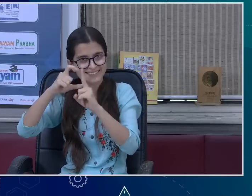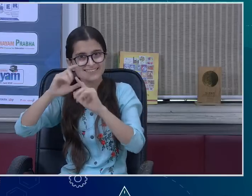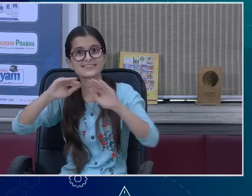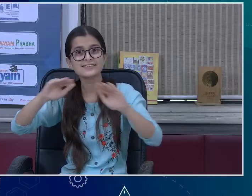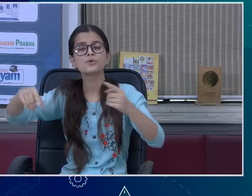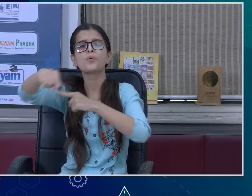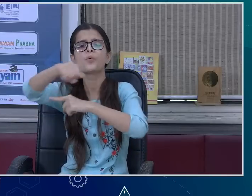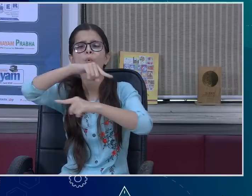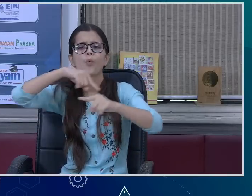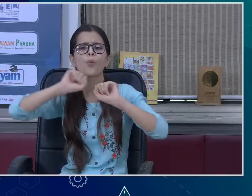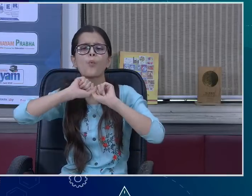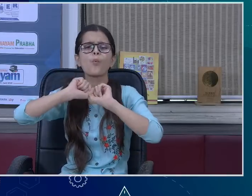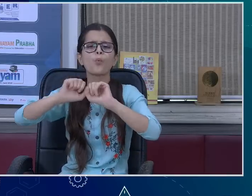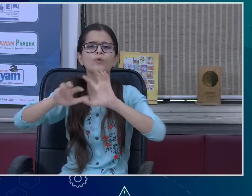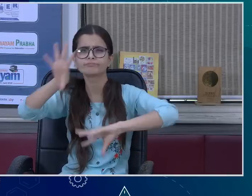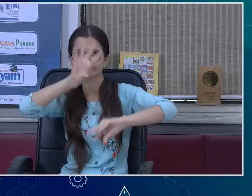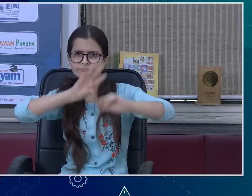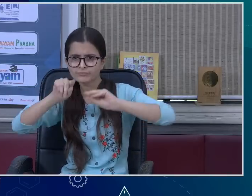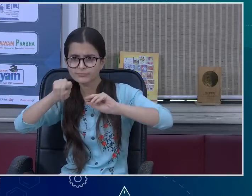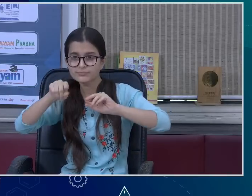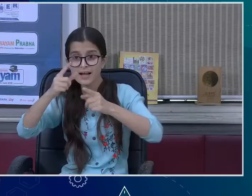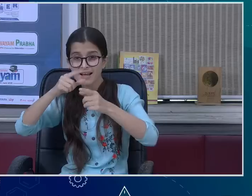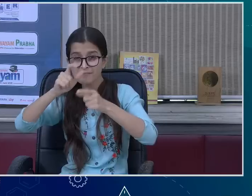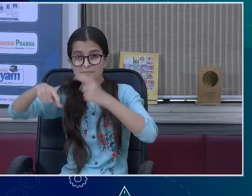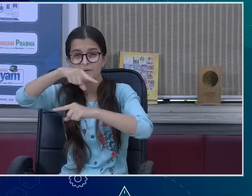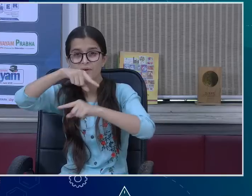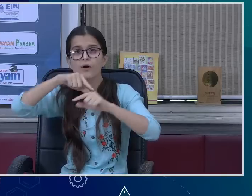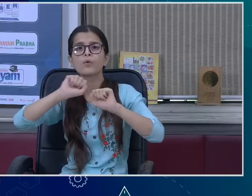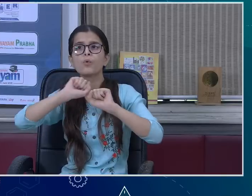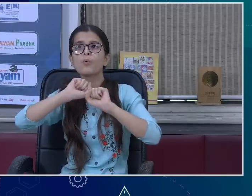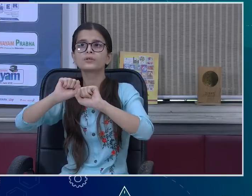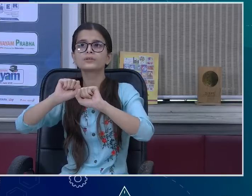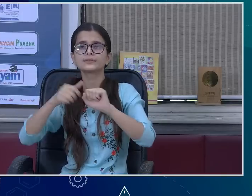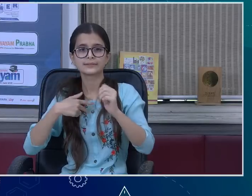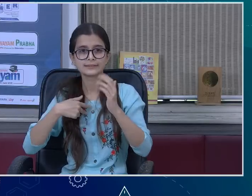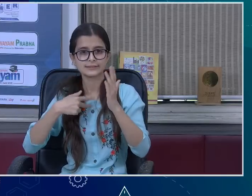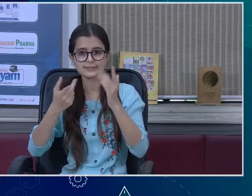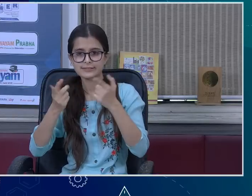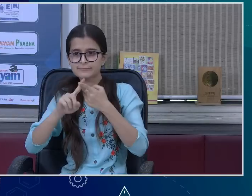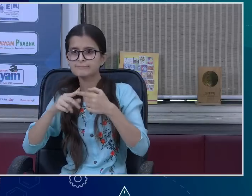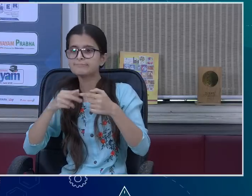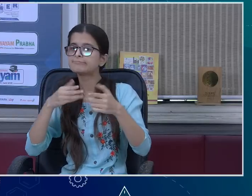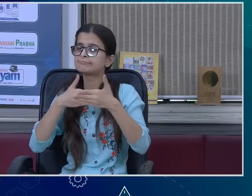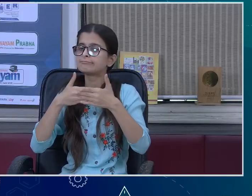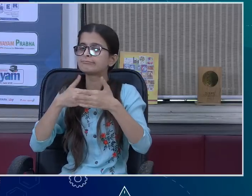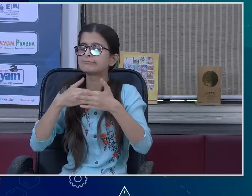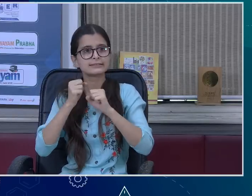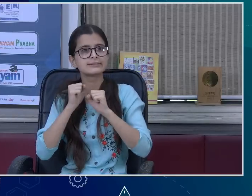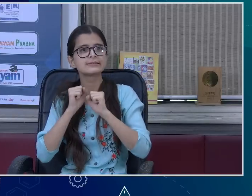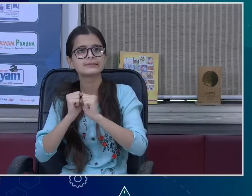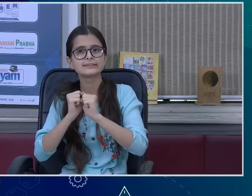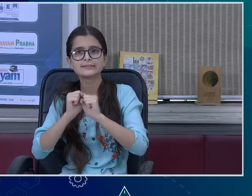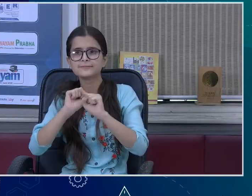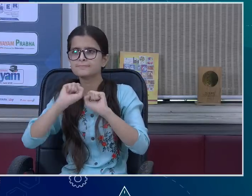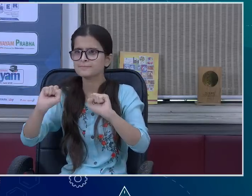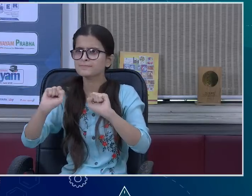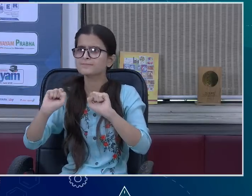copy from the board in word by word, which means that will become very difficult for them to complete